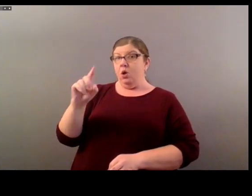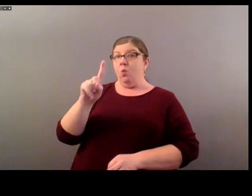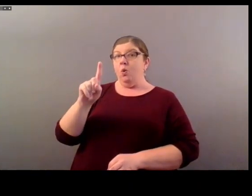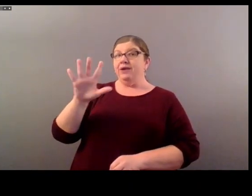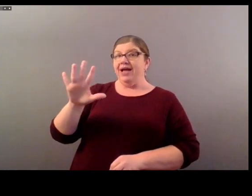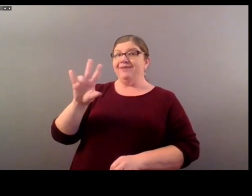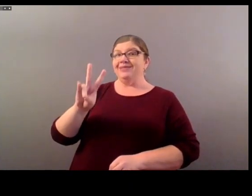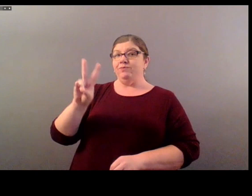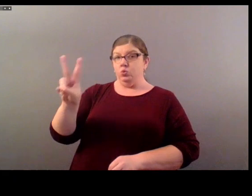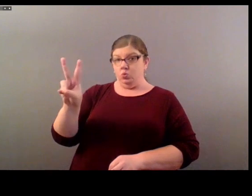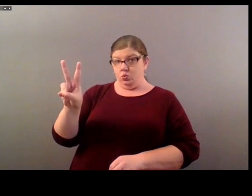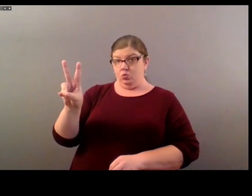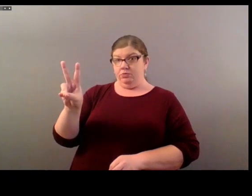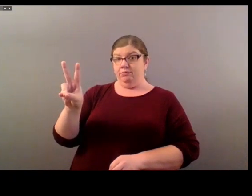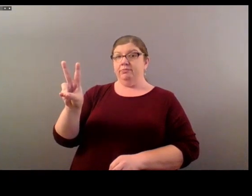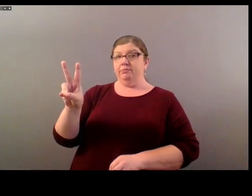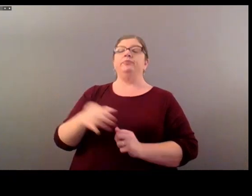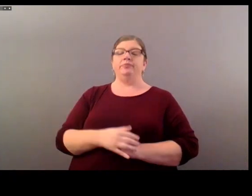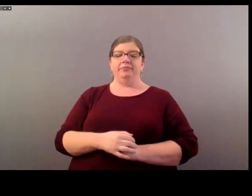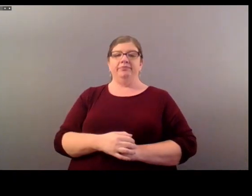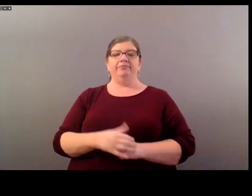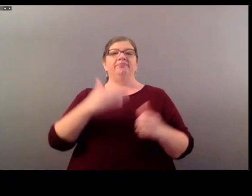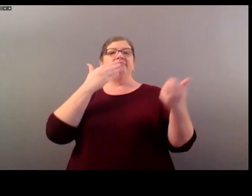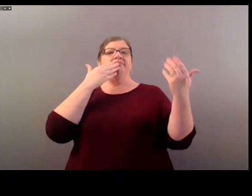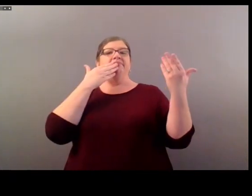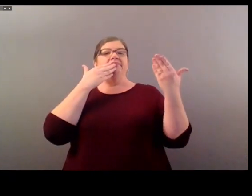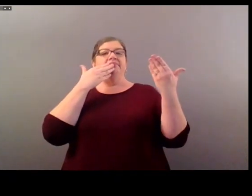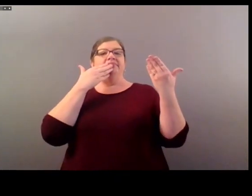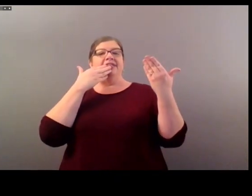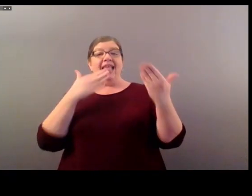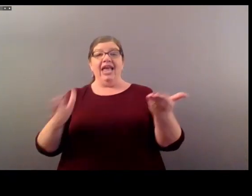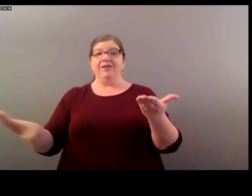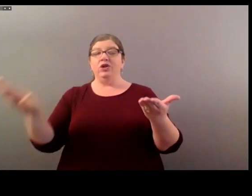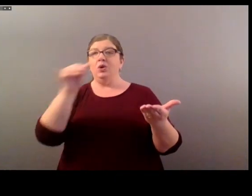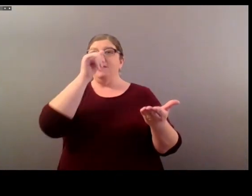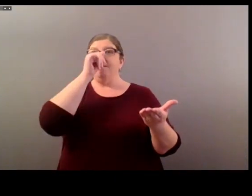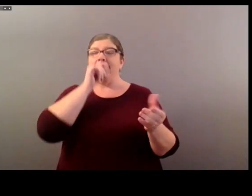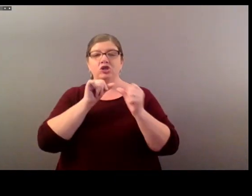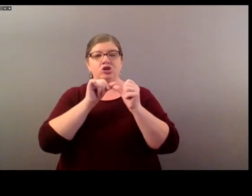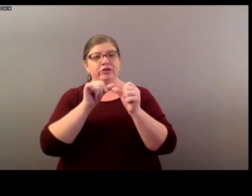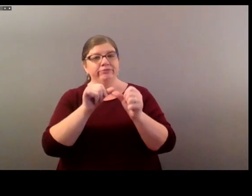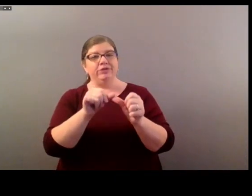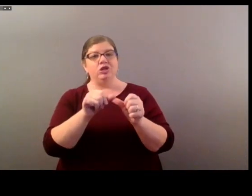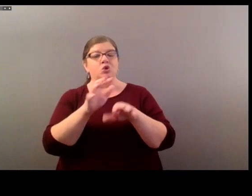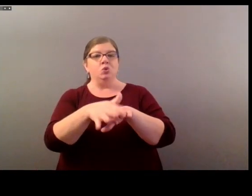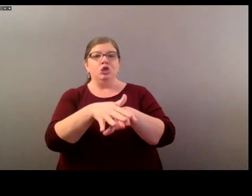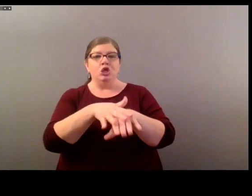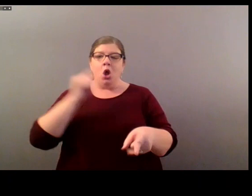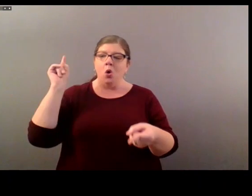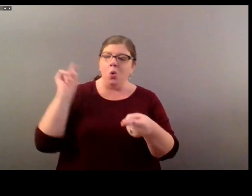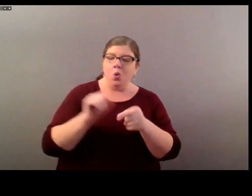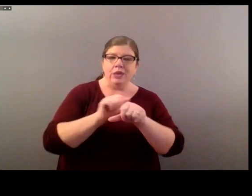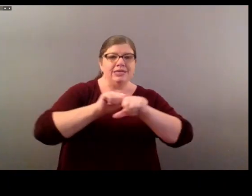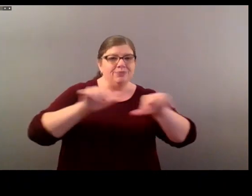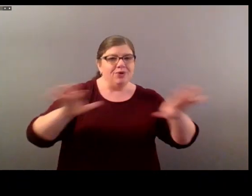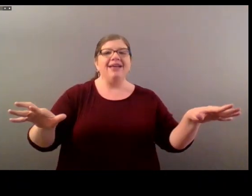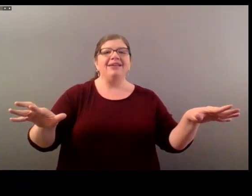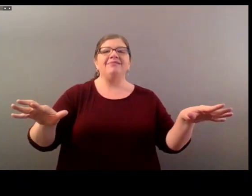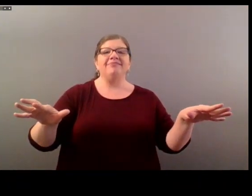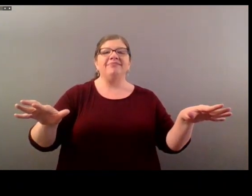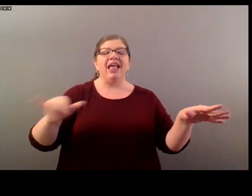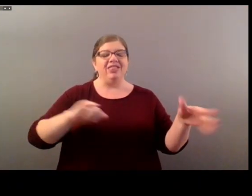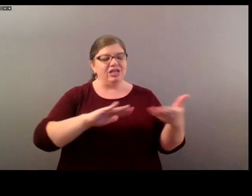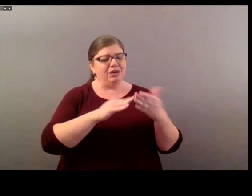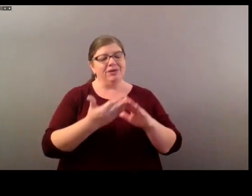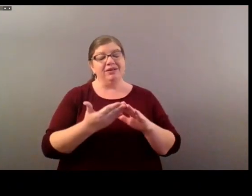800-400-1572. So thank you for your ongoing patience and diligence to slow the spread of the virus in our community. And with